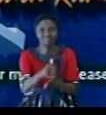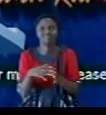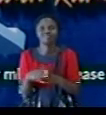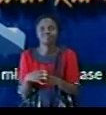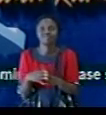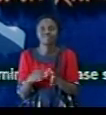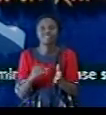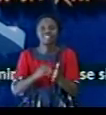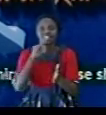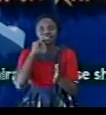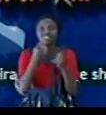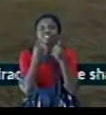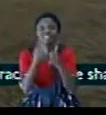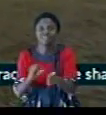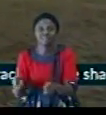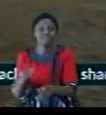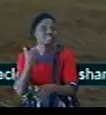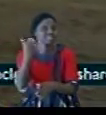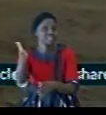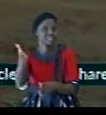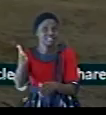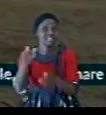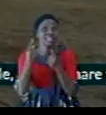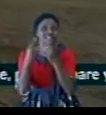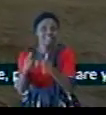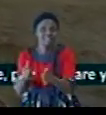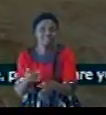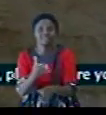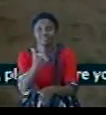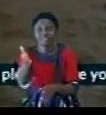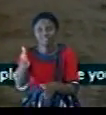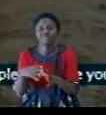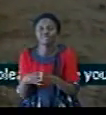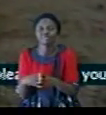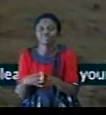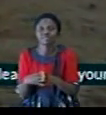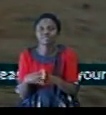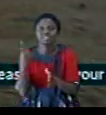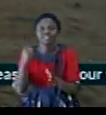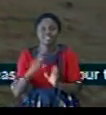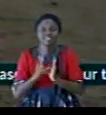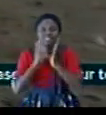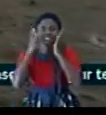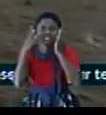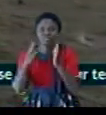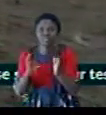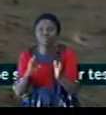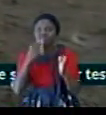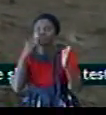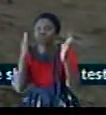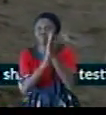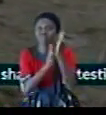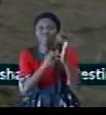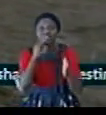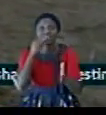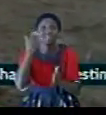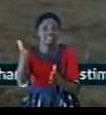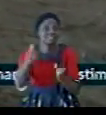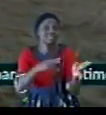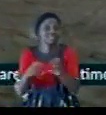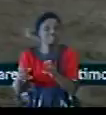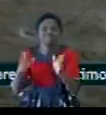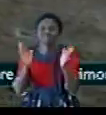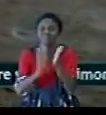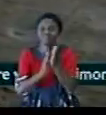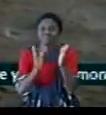It is happening there. It's happening there. The shouts of praise is there. Put your hands